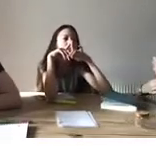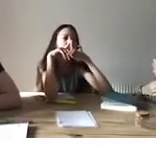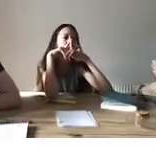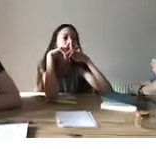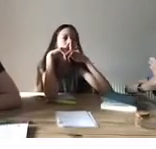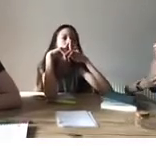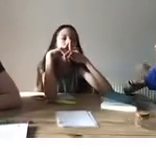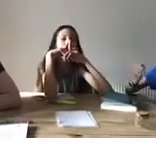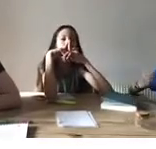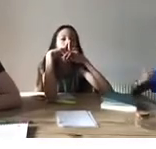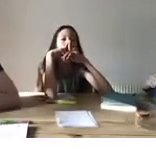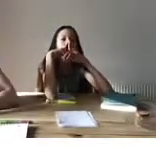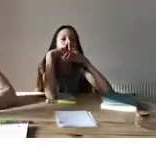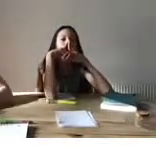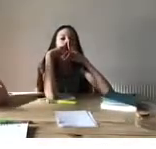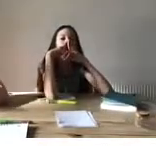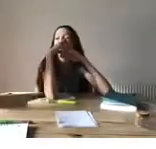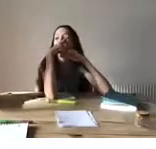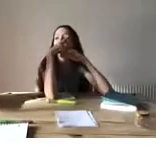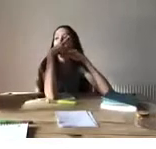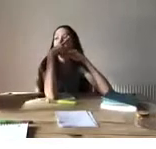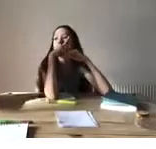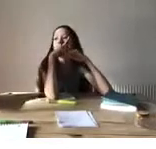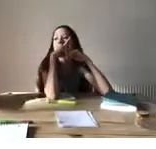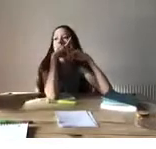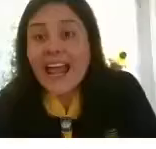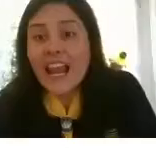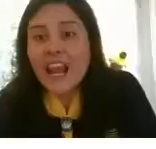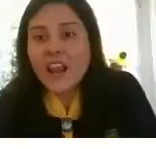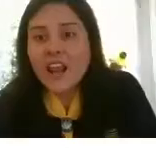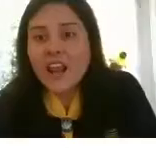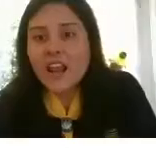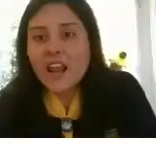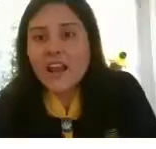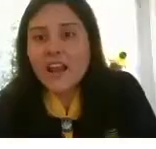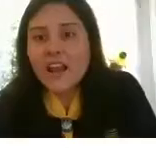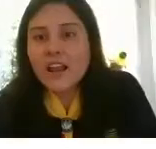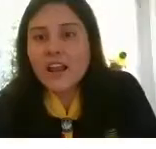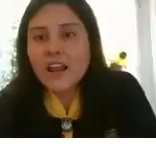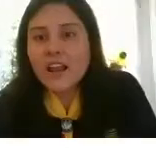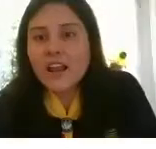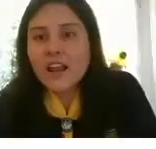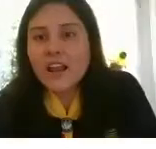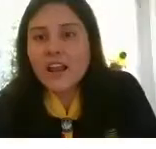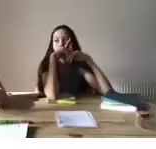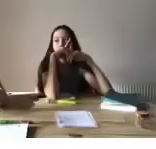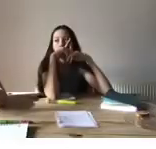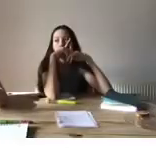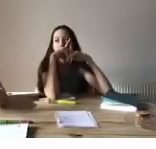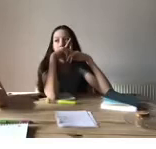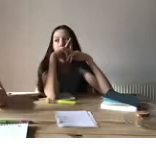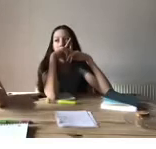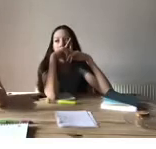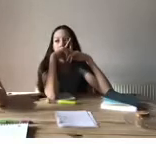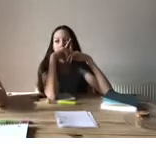Y. I would say either keep your hand. Is that L? Or keep it like this. So like E